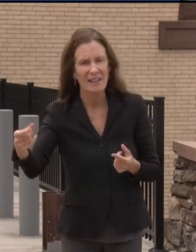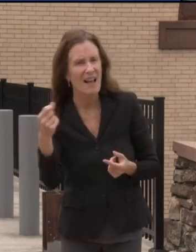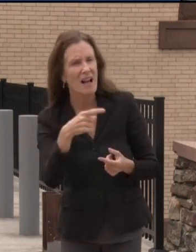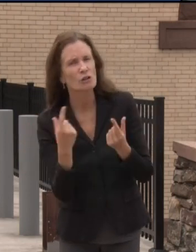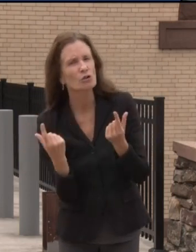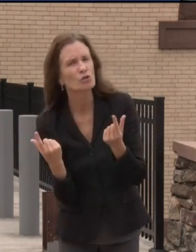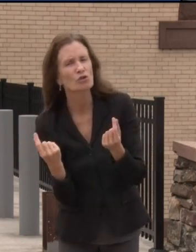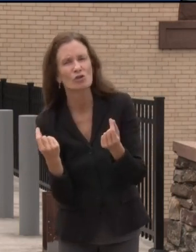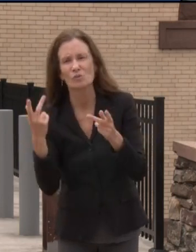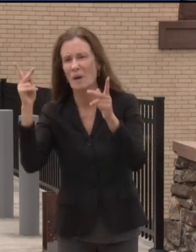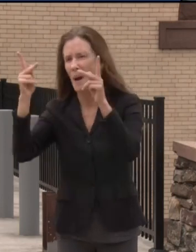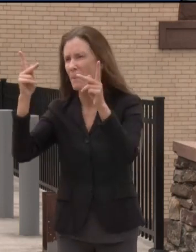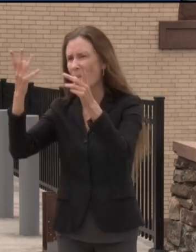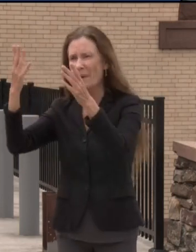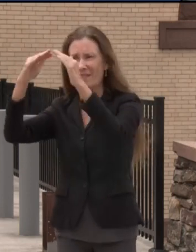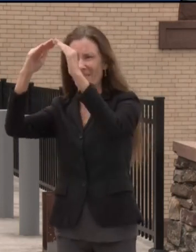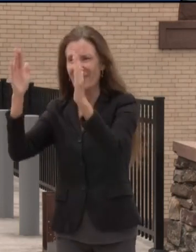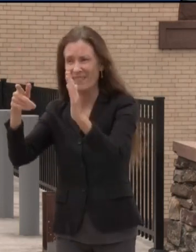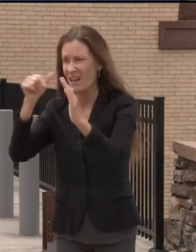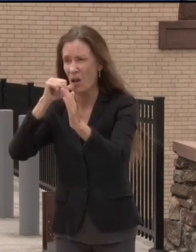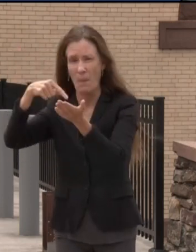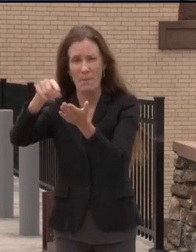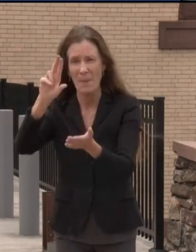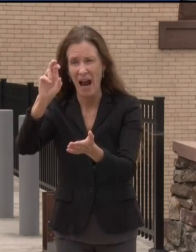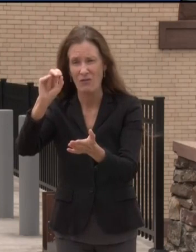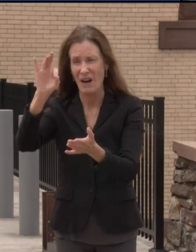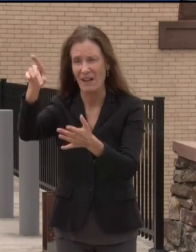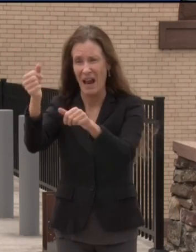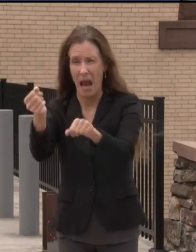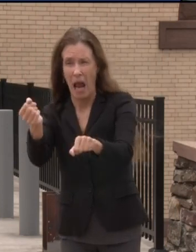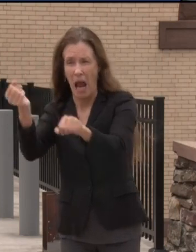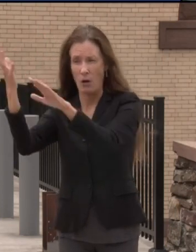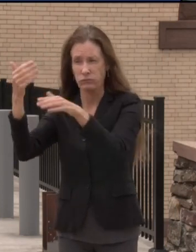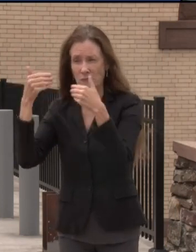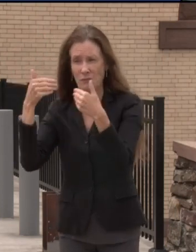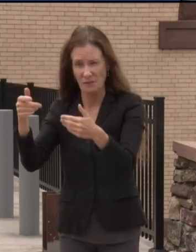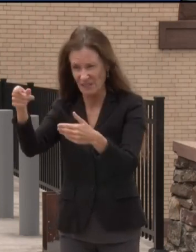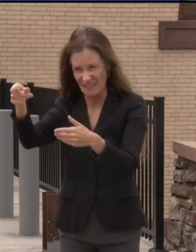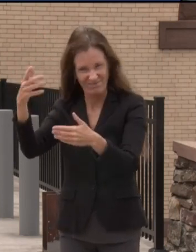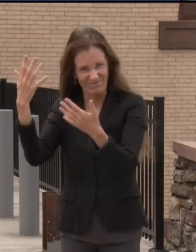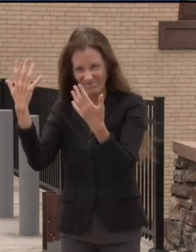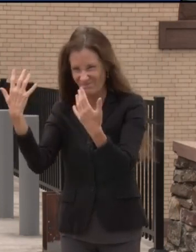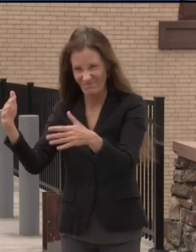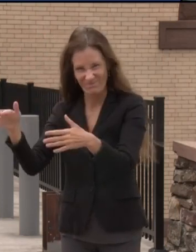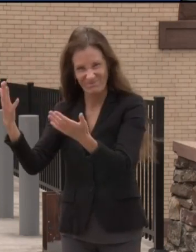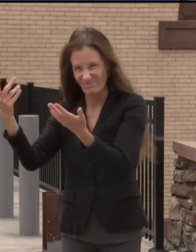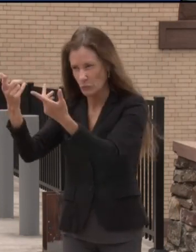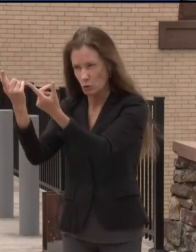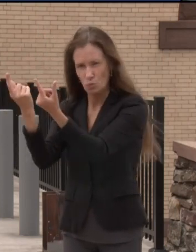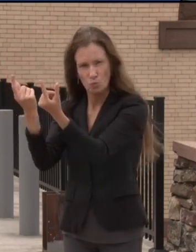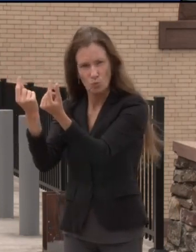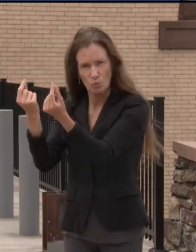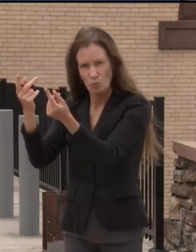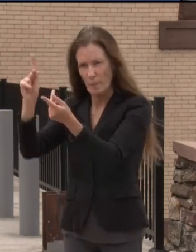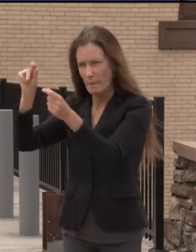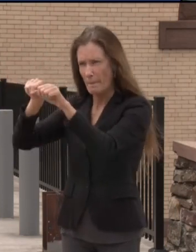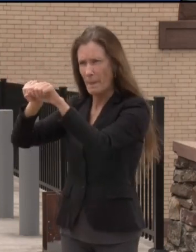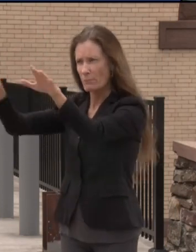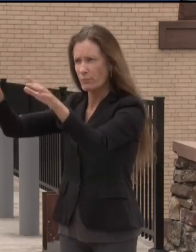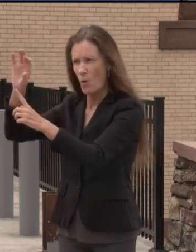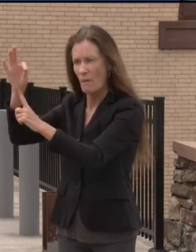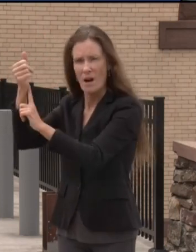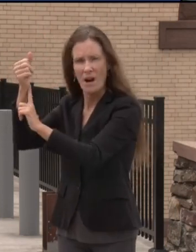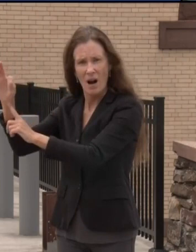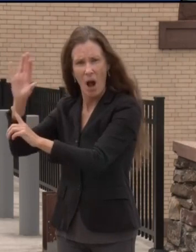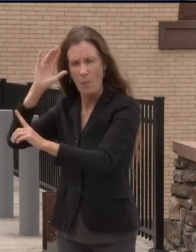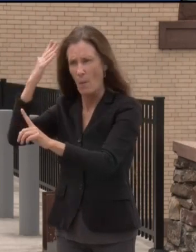that moratorium driving up COVID case counts in the next couple of months? And do you stand by your decision to not issue a new one? Yeah, I